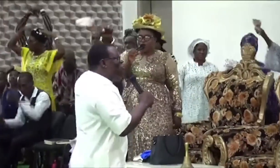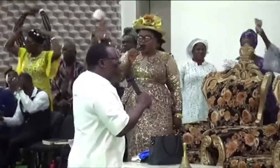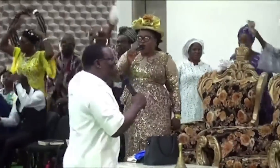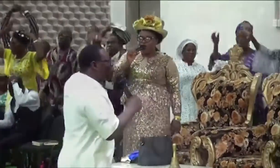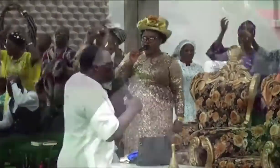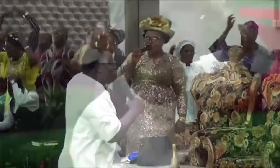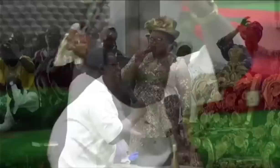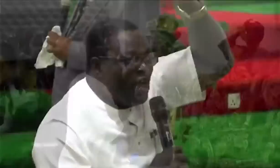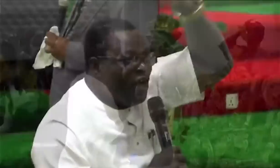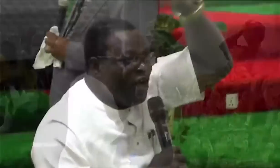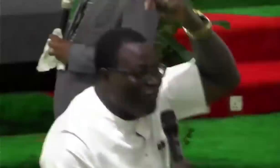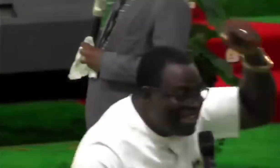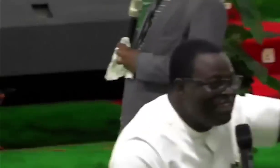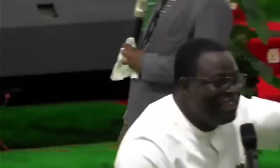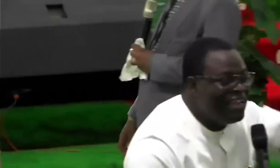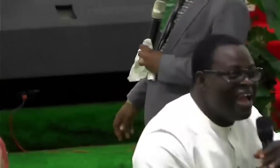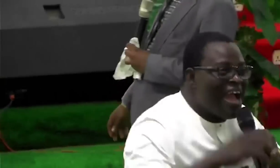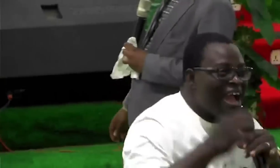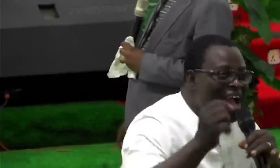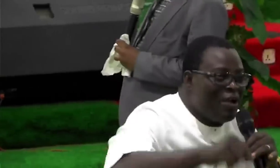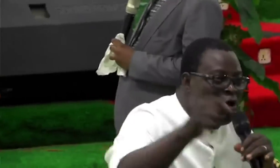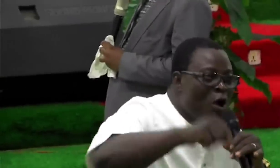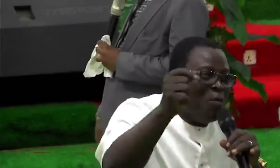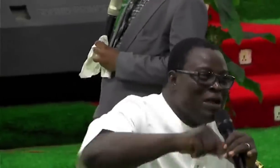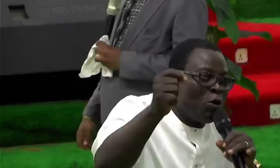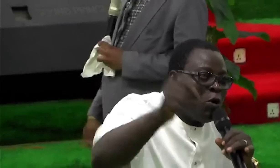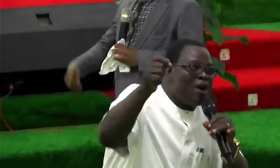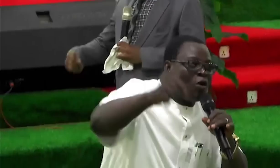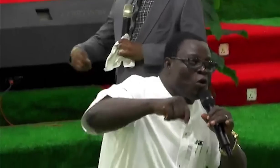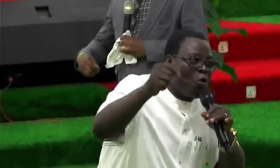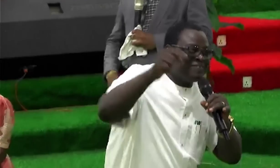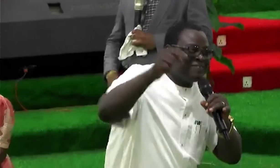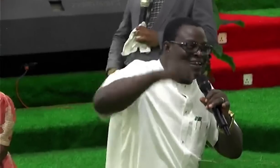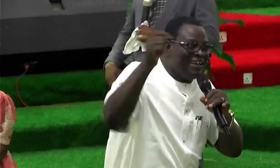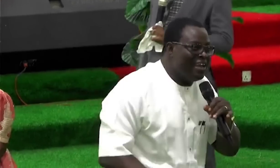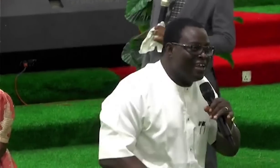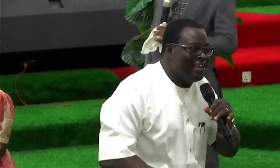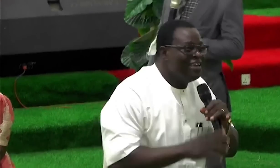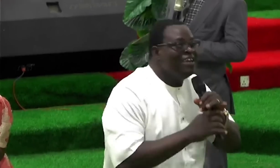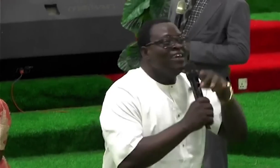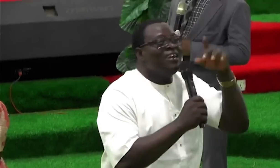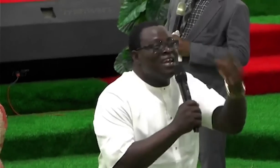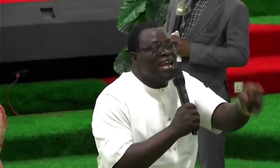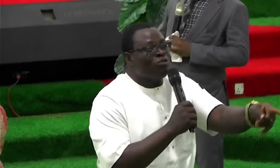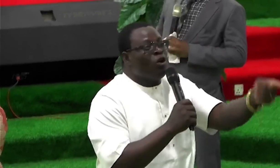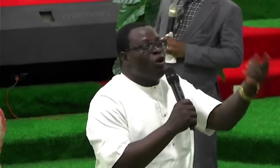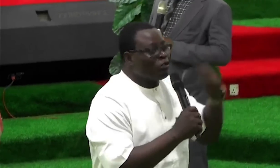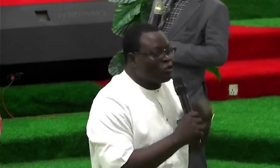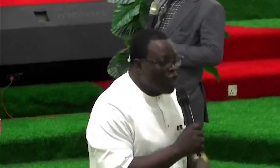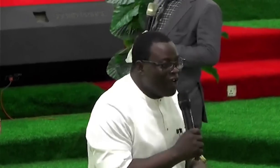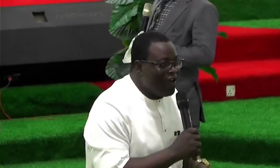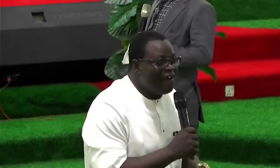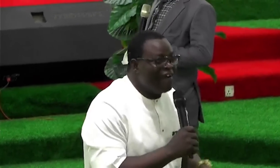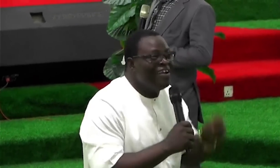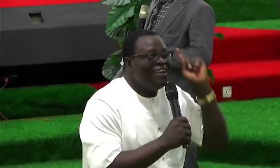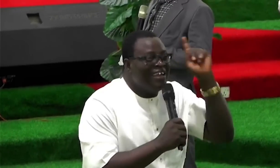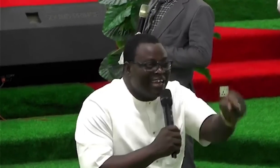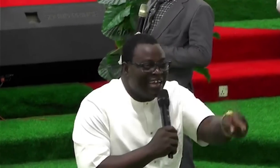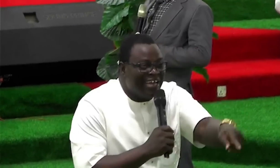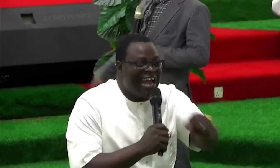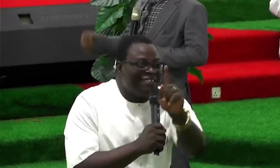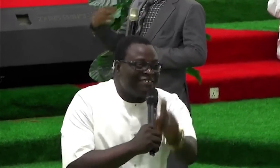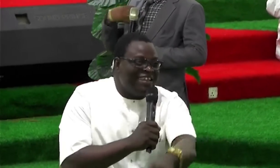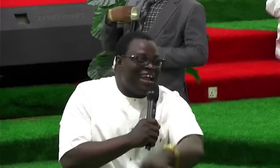see me now. I go, man, what's in there? Nito, ta. Ire